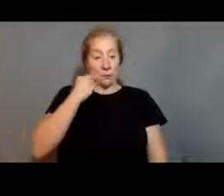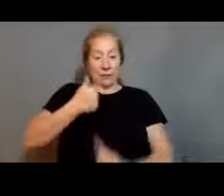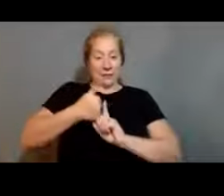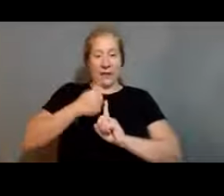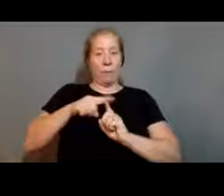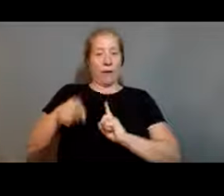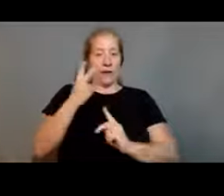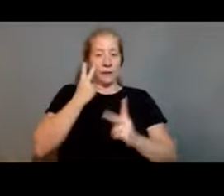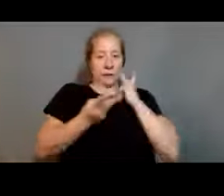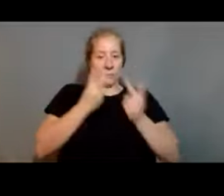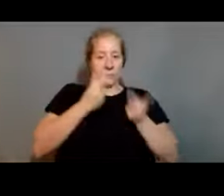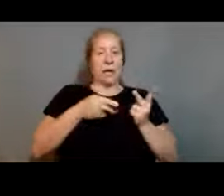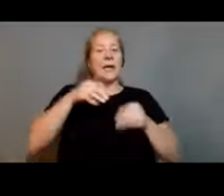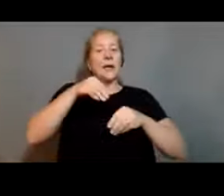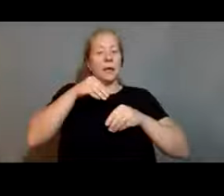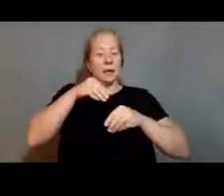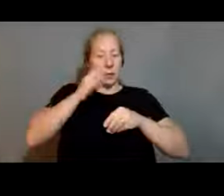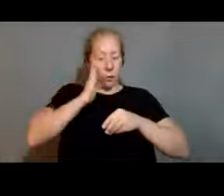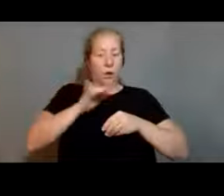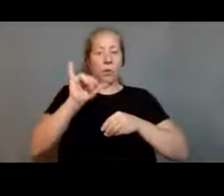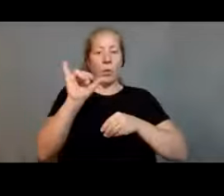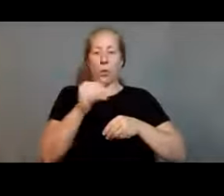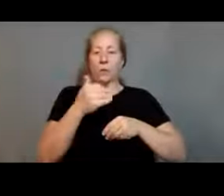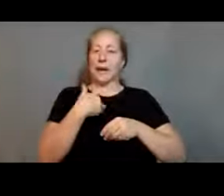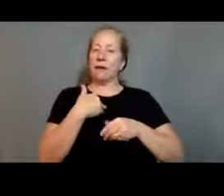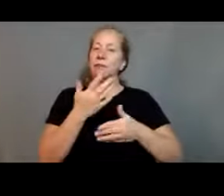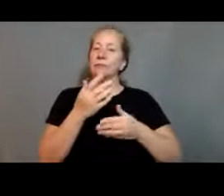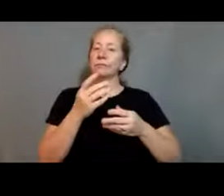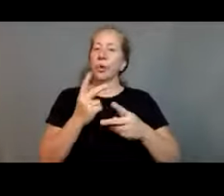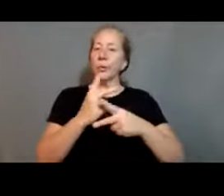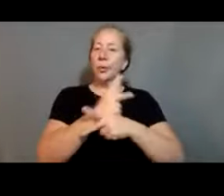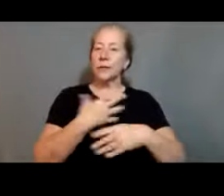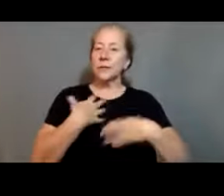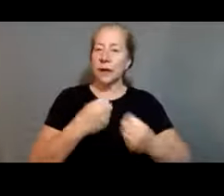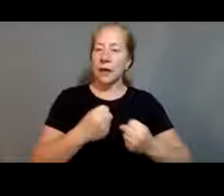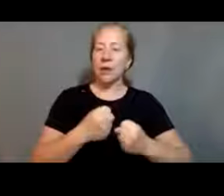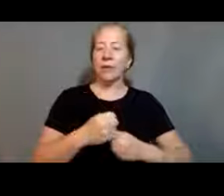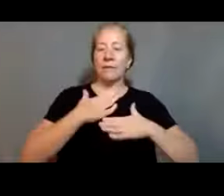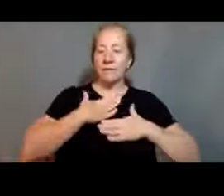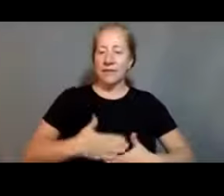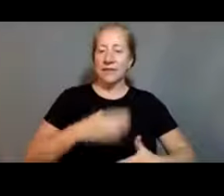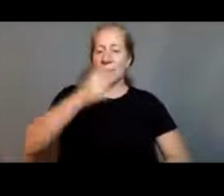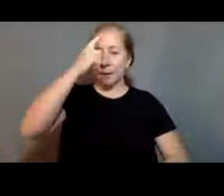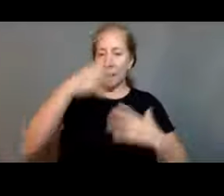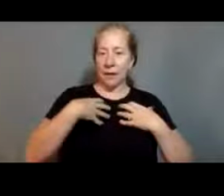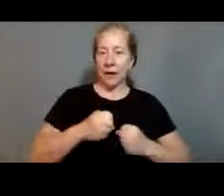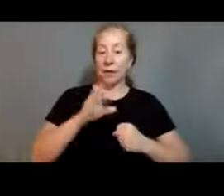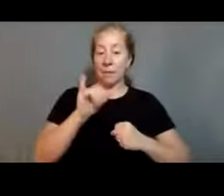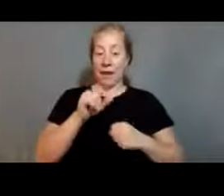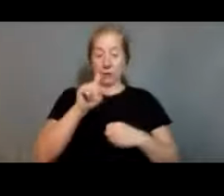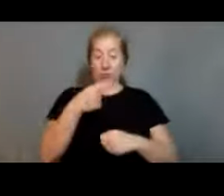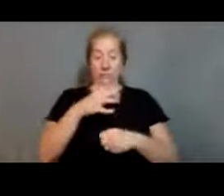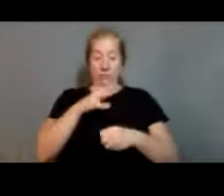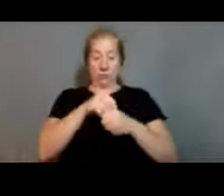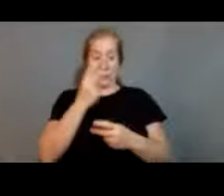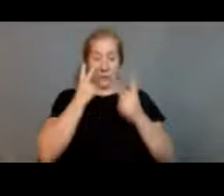suffer as well poor health, physical as well as mental health outcomes by even witnessing